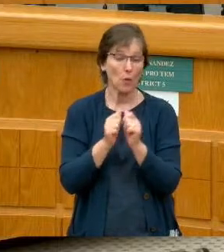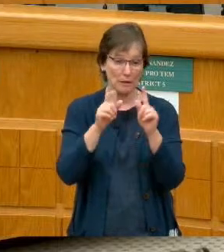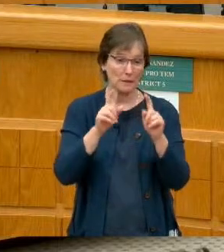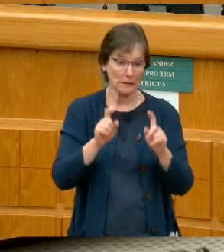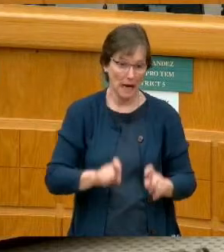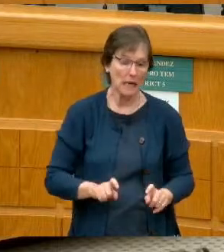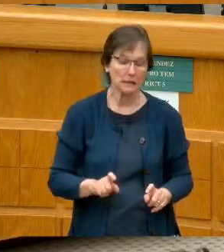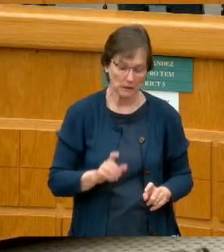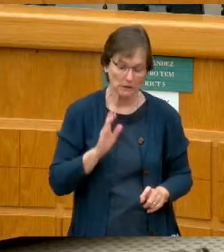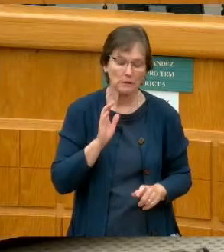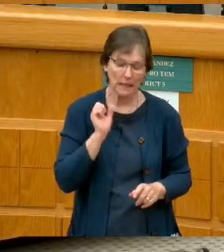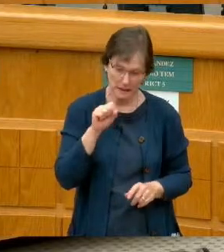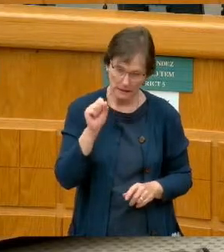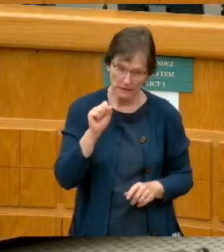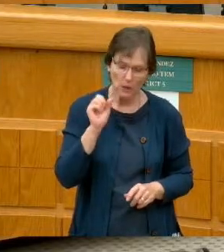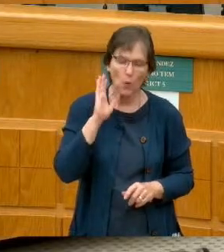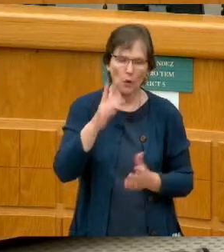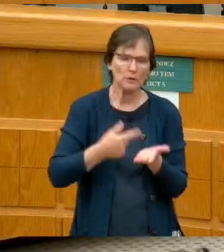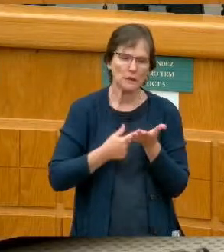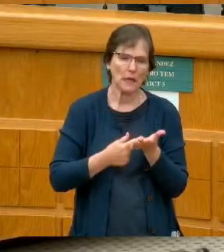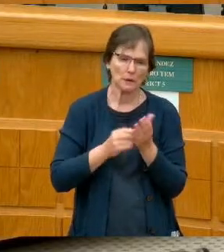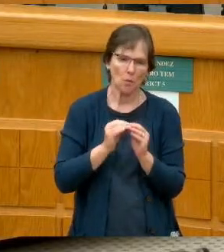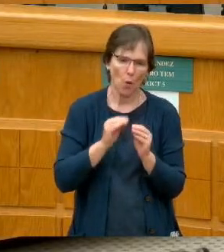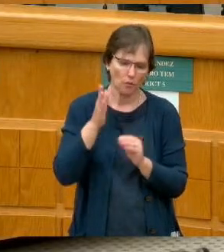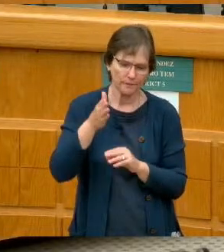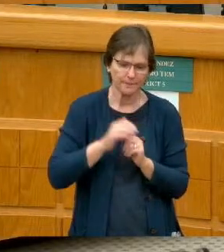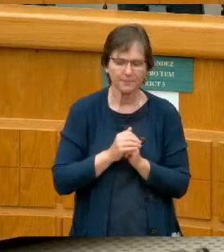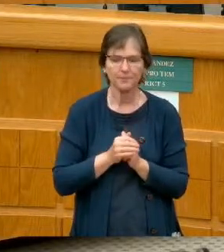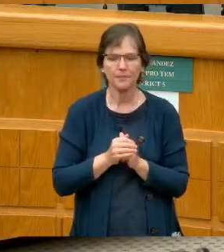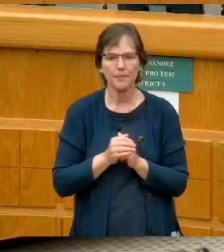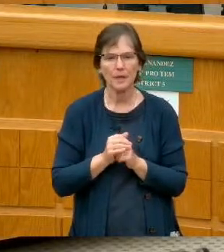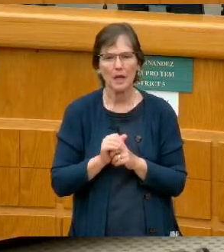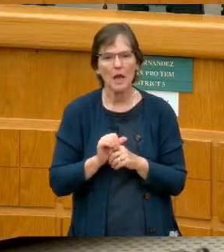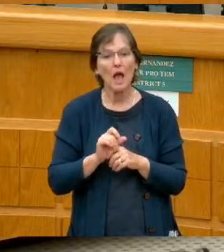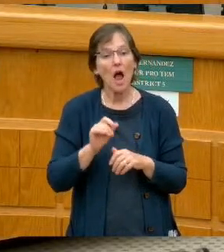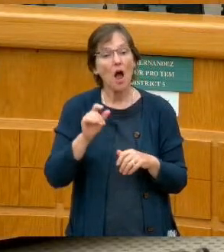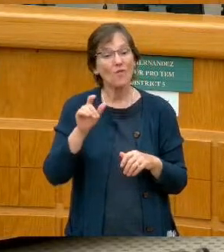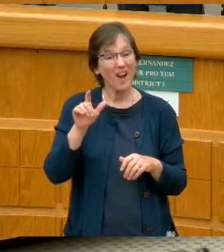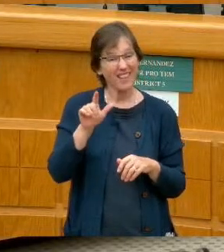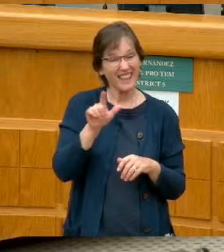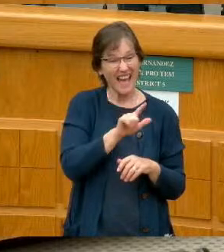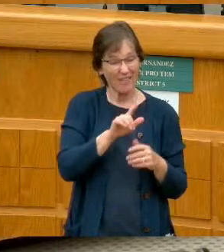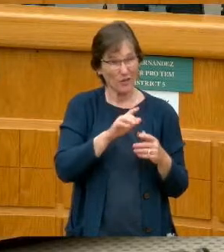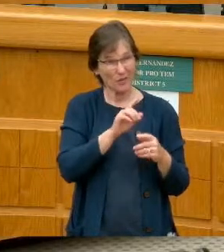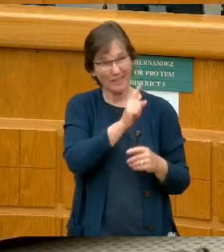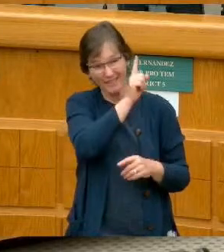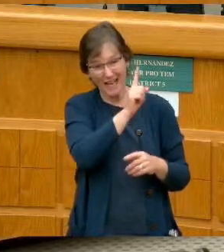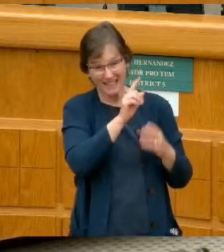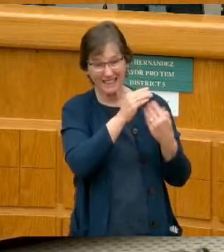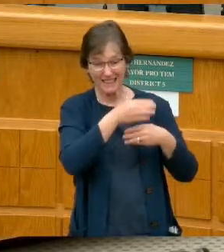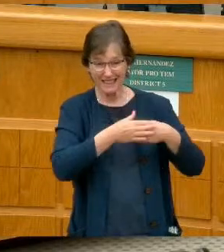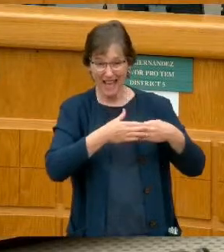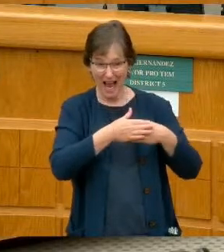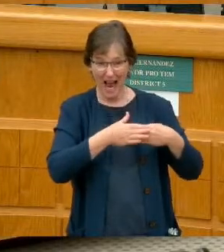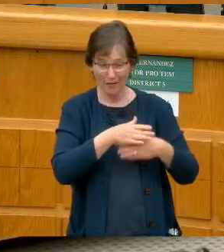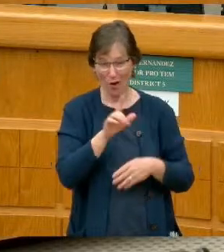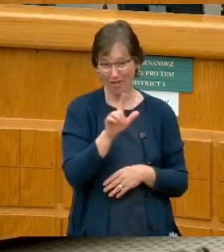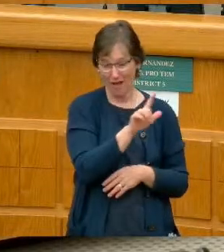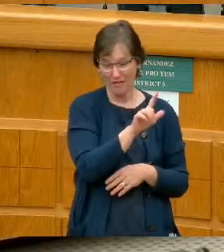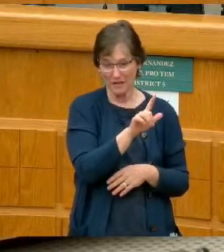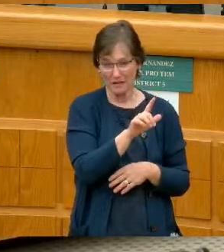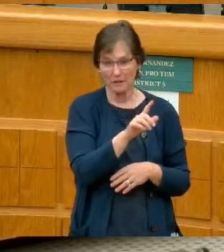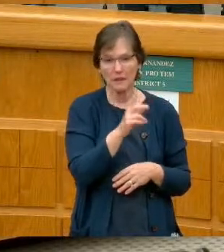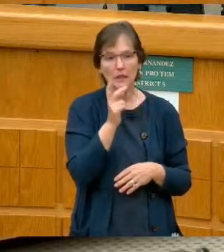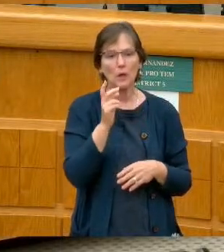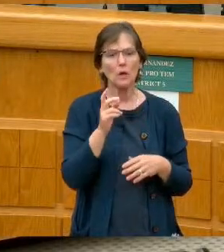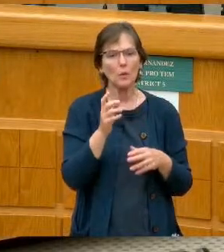that when she comes up. What this chart does show us in that far left corner, if you can see it, is we've received 9